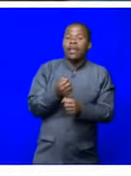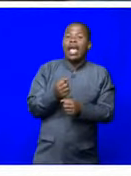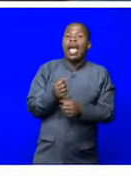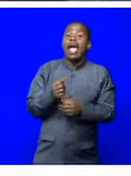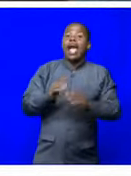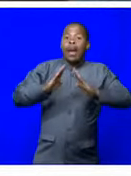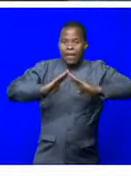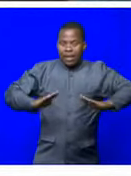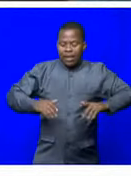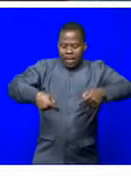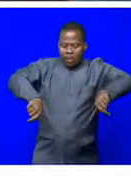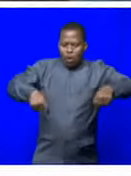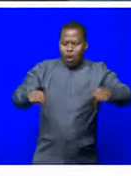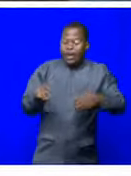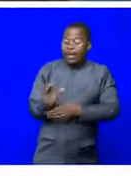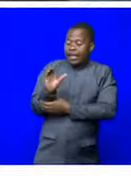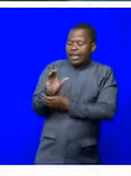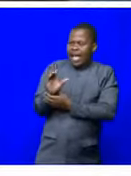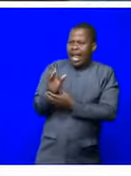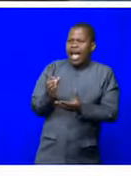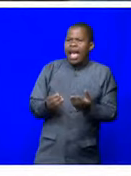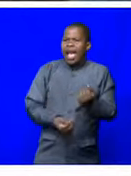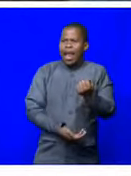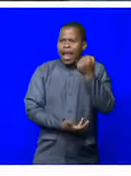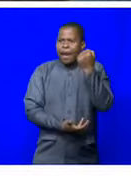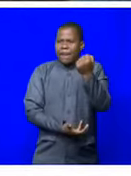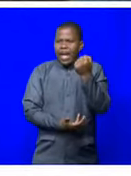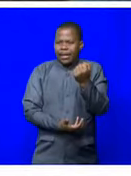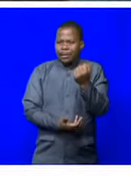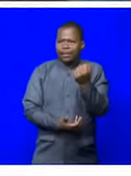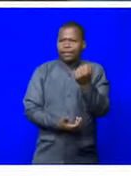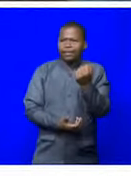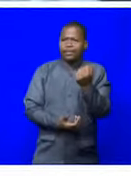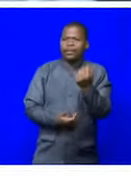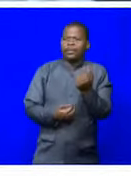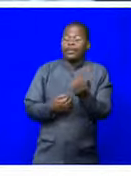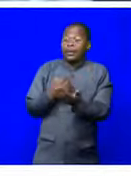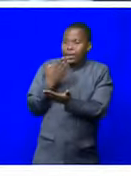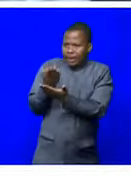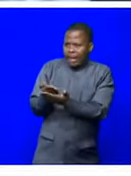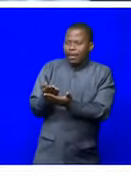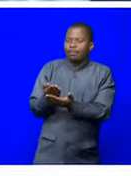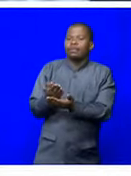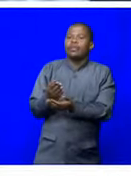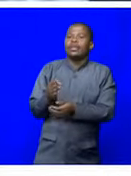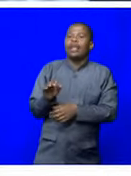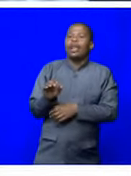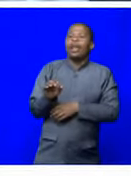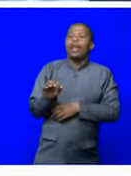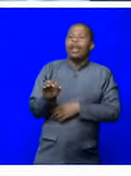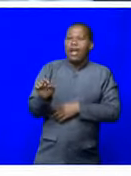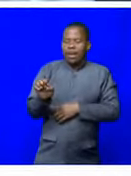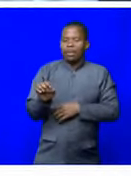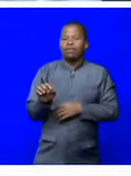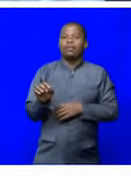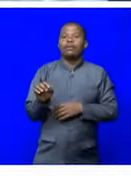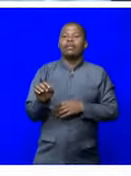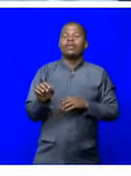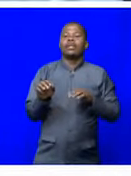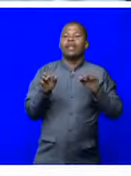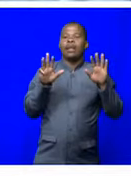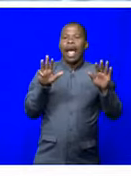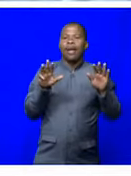etiko nangila ukhumbula kahle finance wami ukhona uTangudluta has been around between 9 to 11